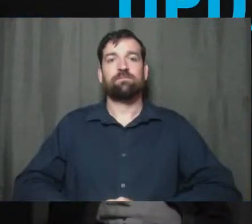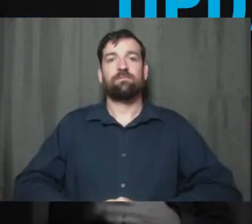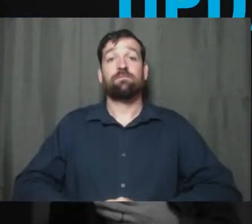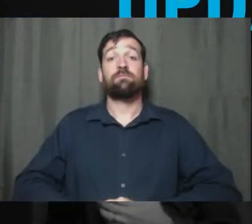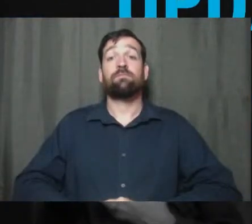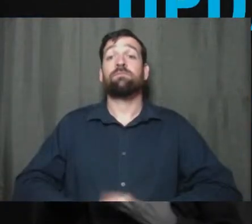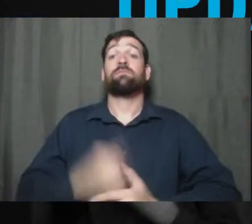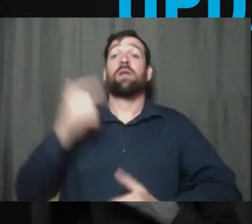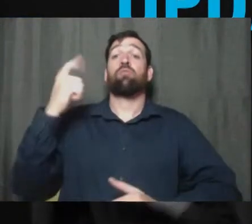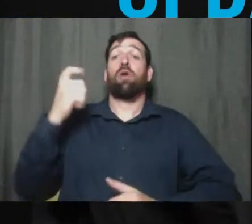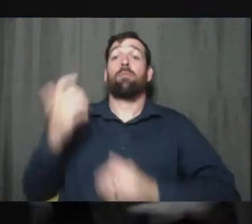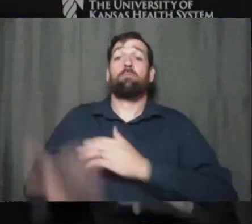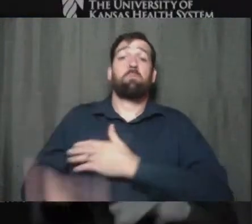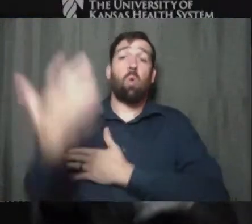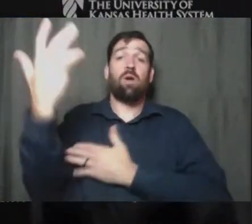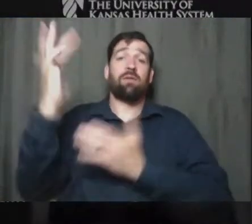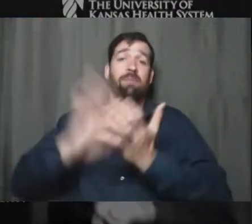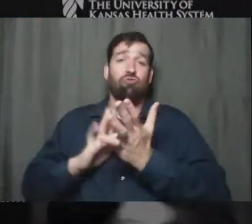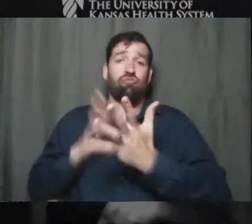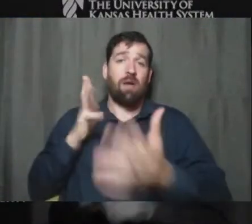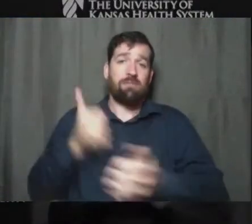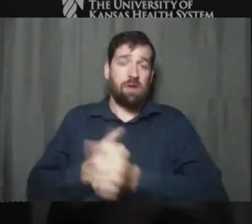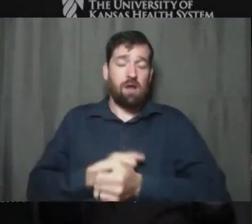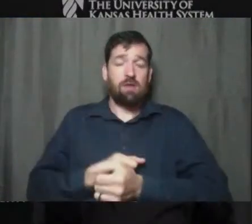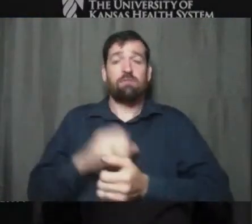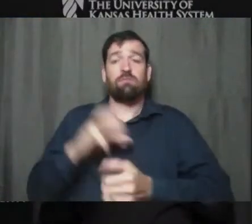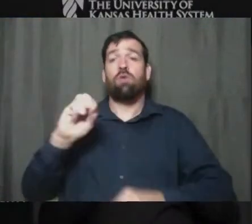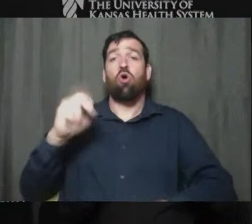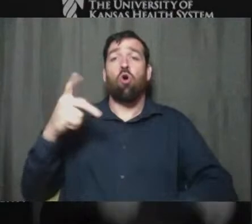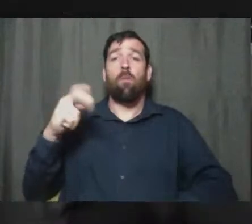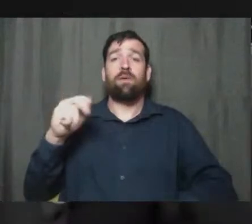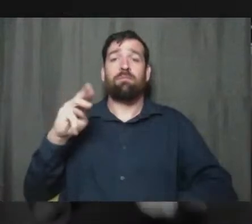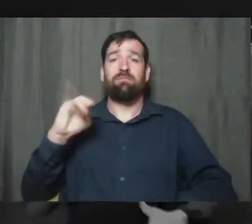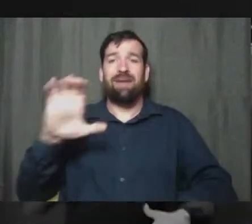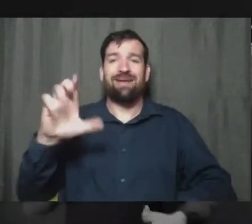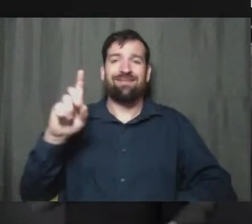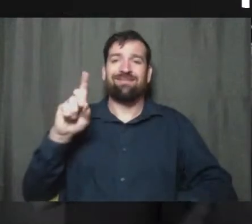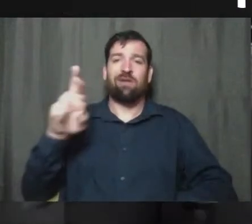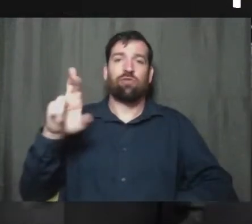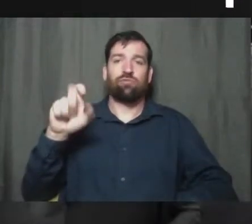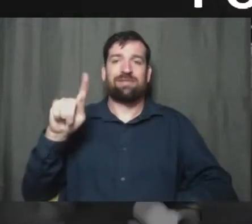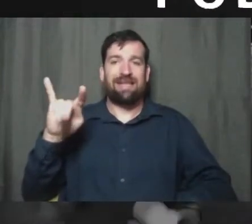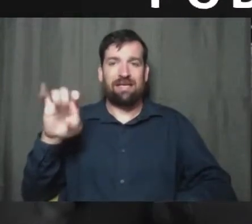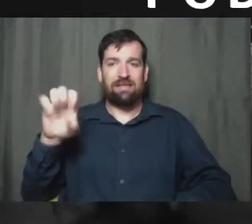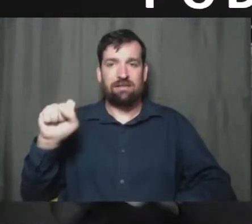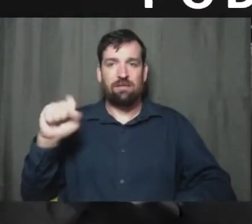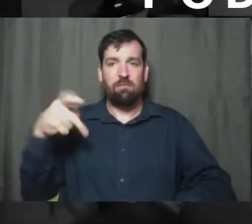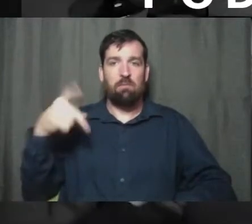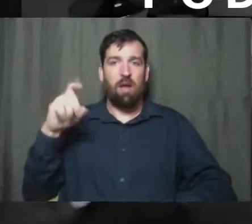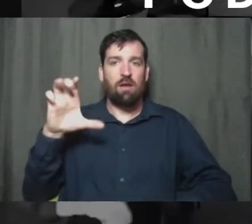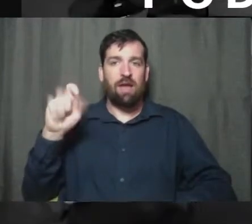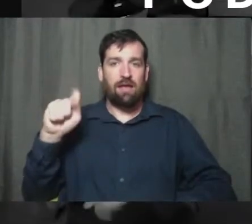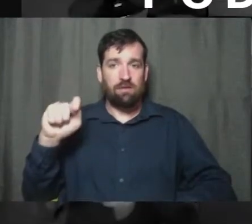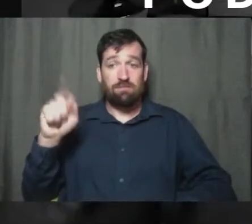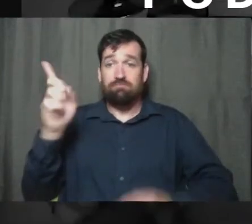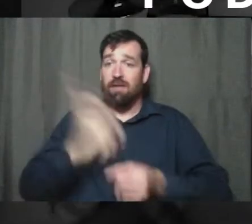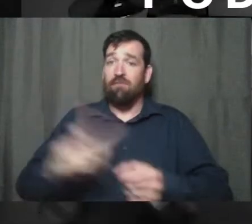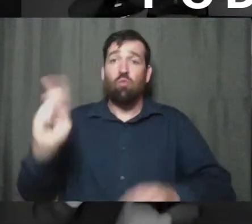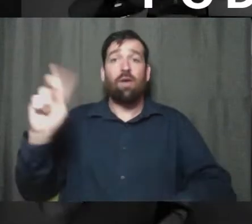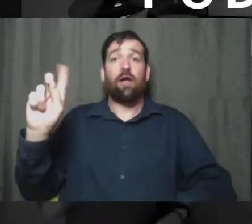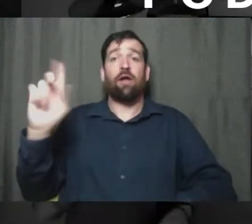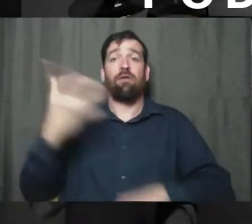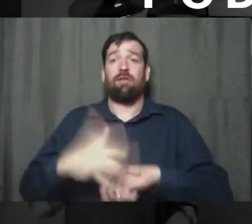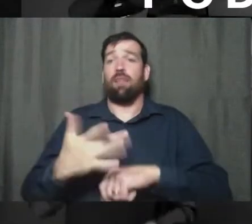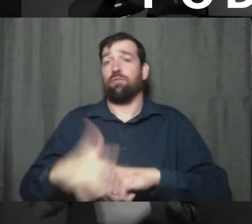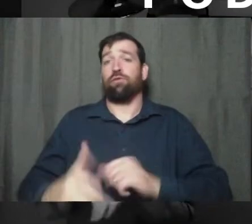Subscribe to our morning medical update and open mics with Dr. Stites podcasts. Now, everywhere podcasts are available.